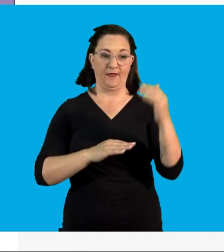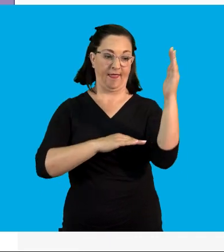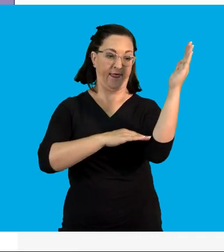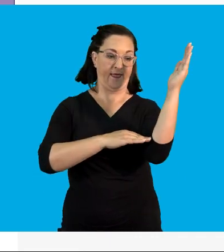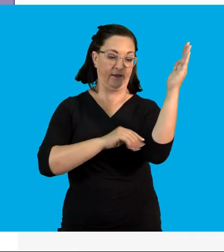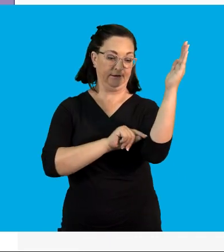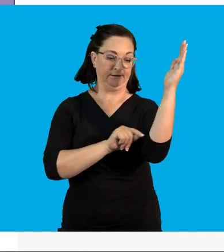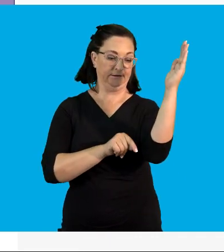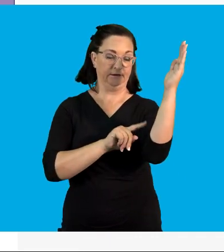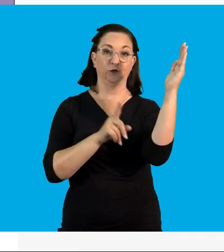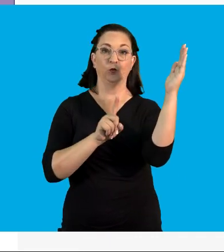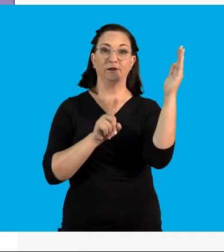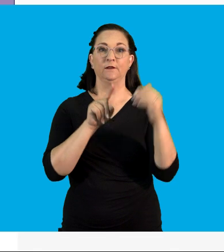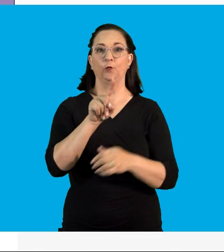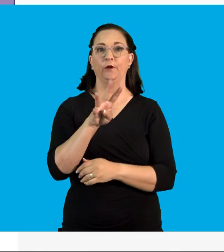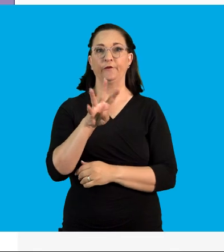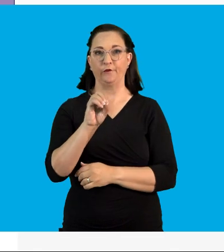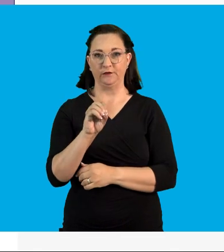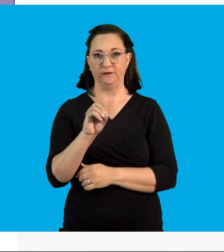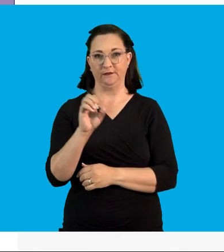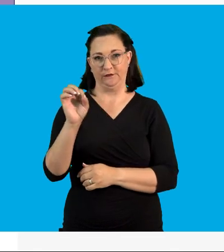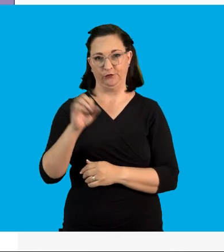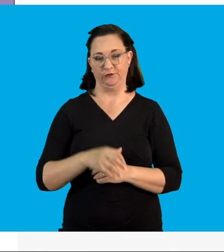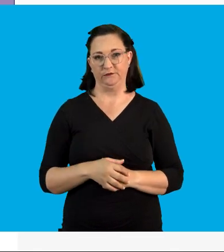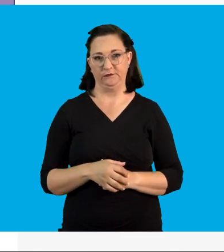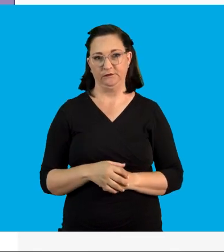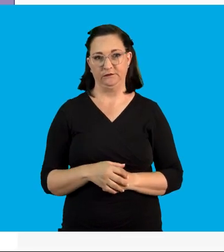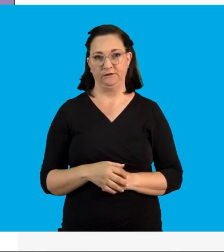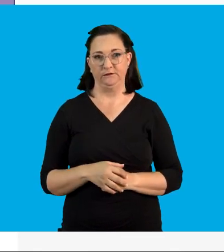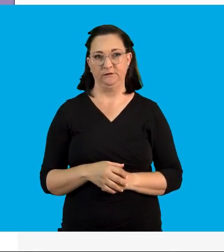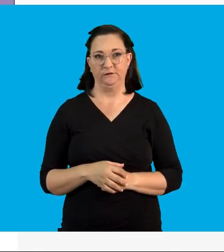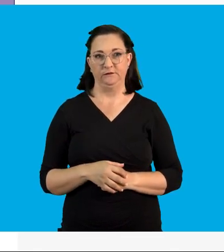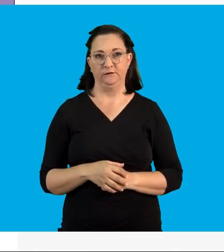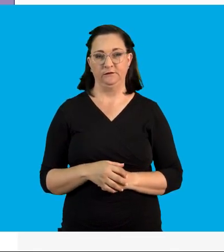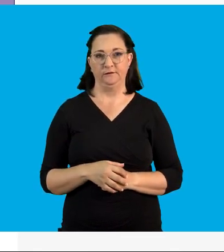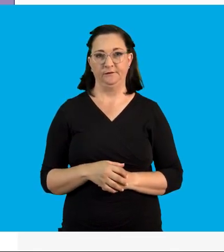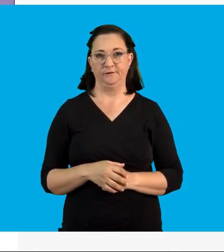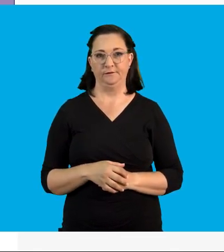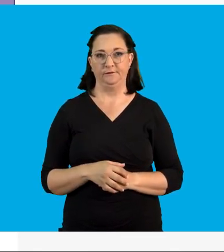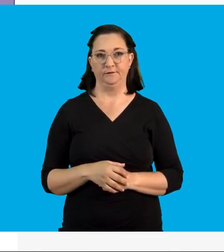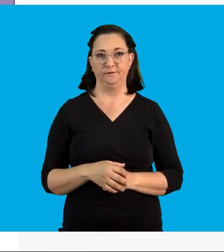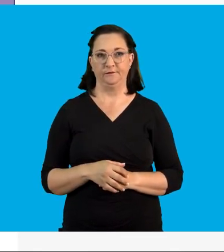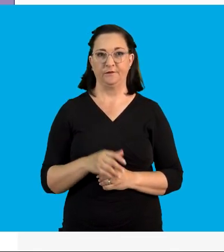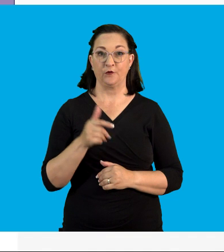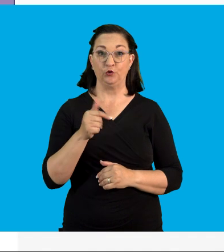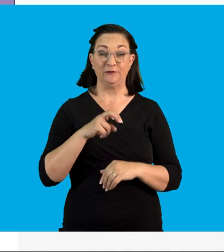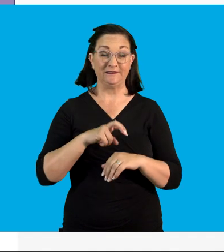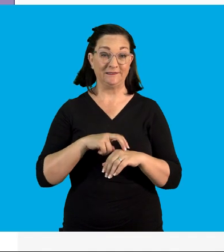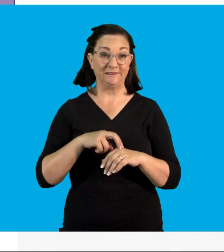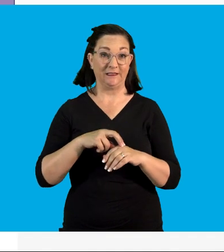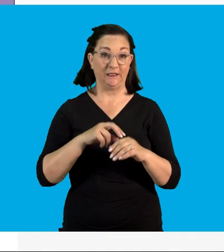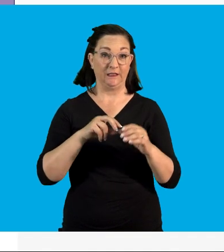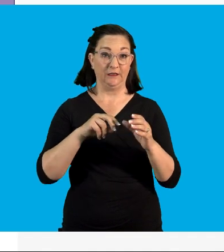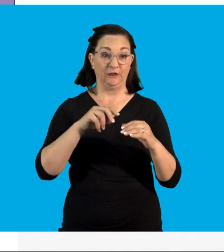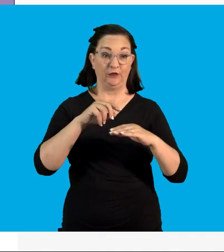our angle, which is 140 degrees. So that's how we put the protractor. You'll put it in such a way that